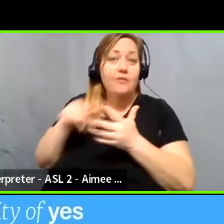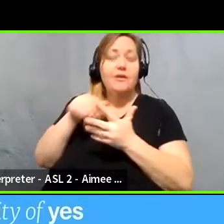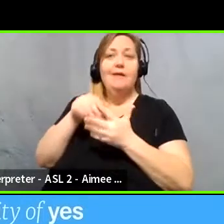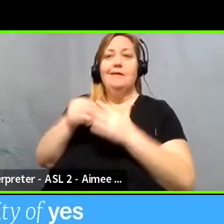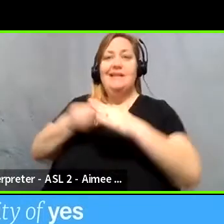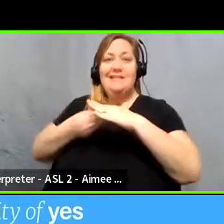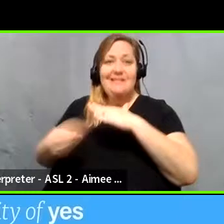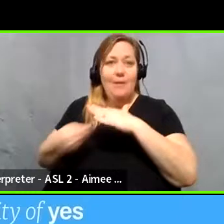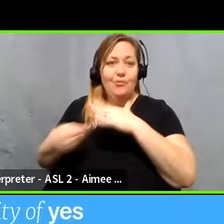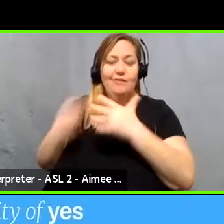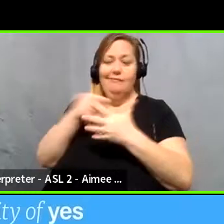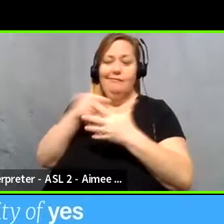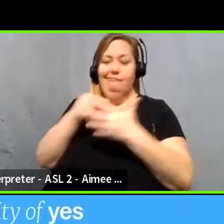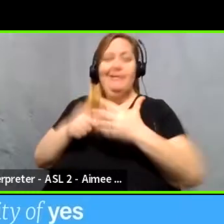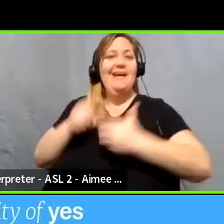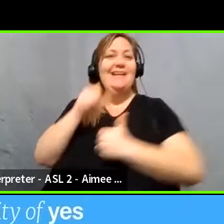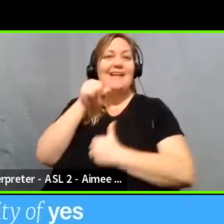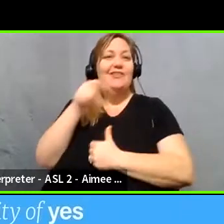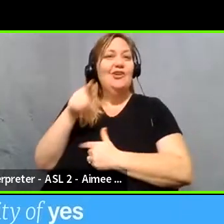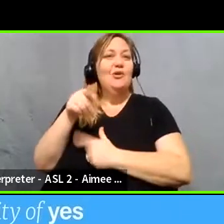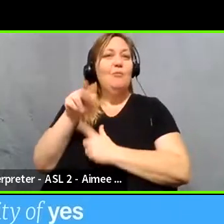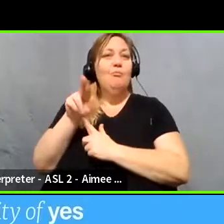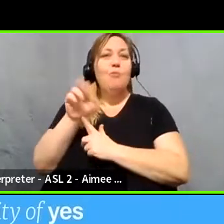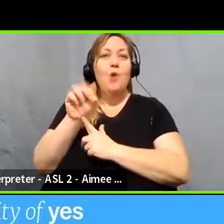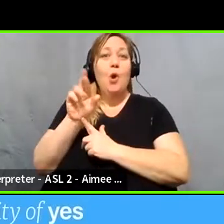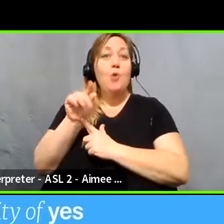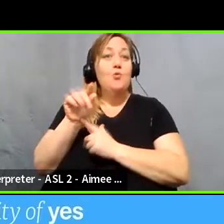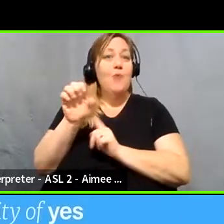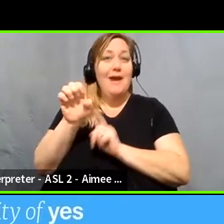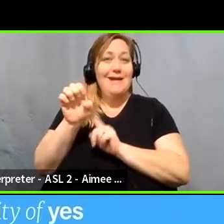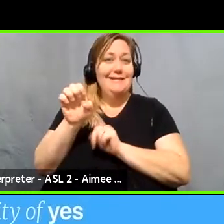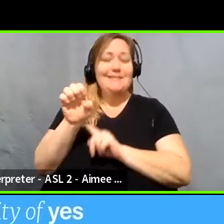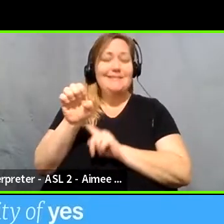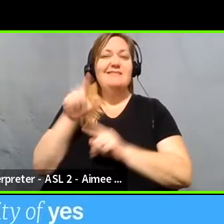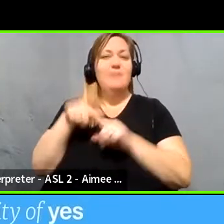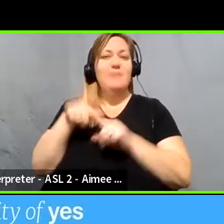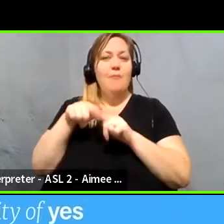prorate the amount of height based on the number of units in the development.